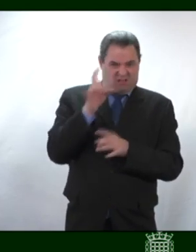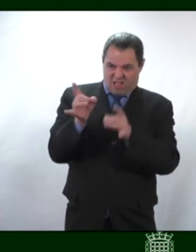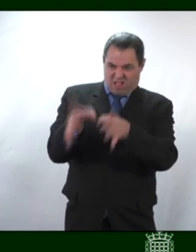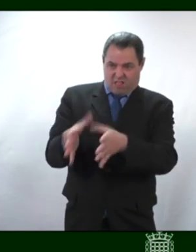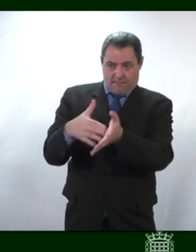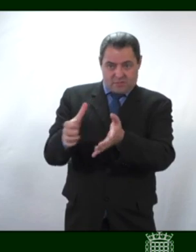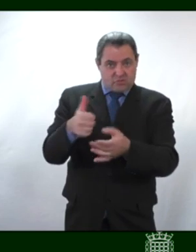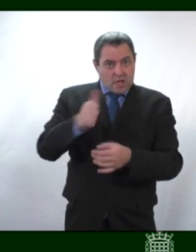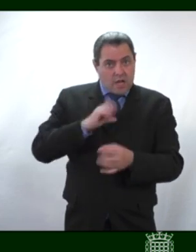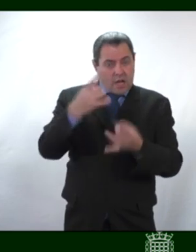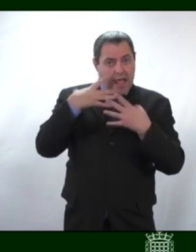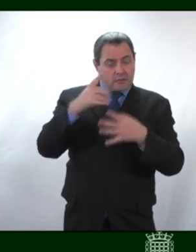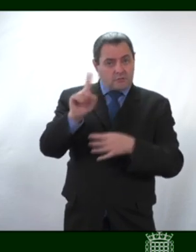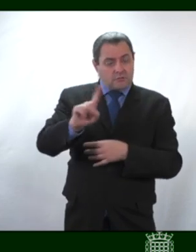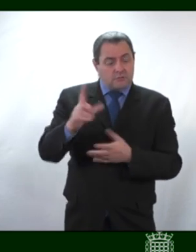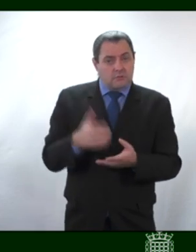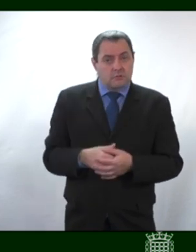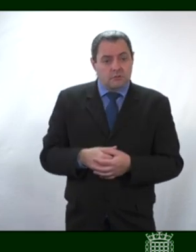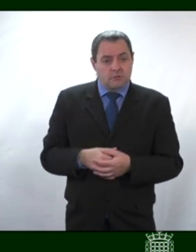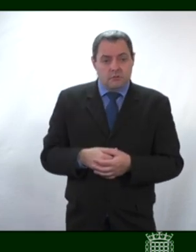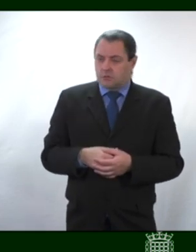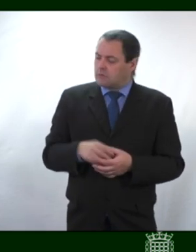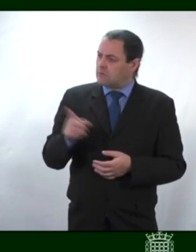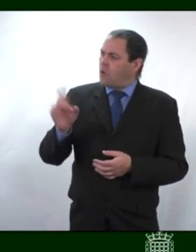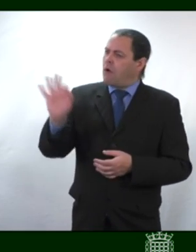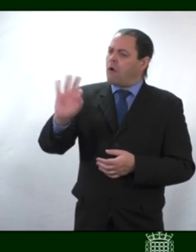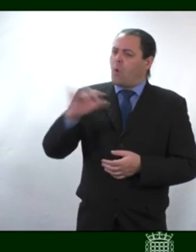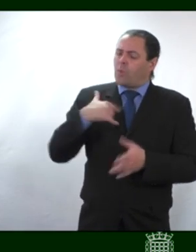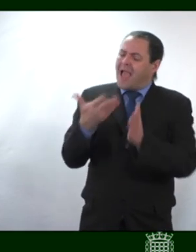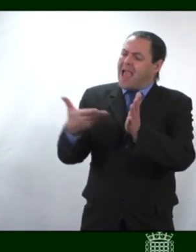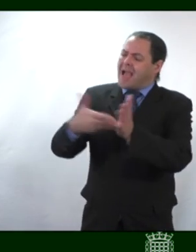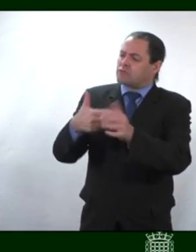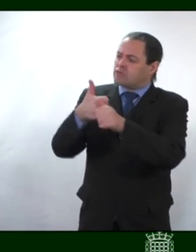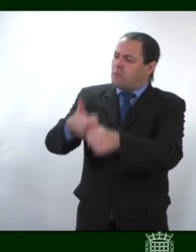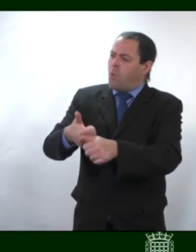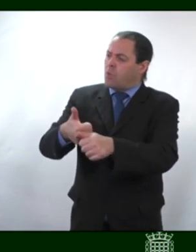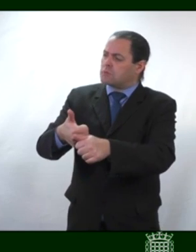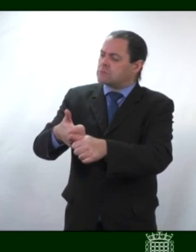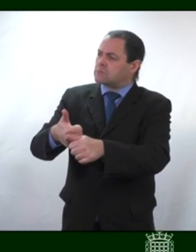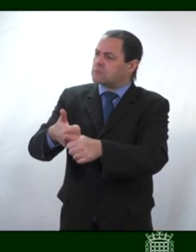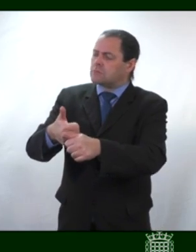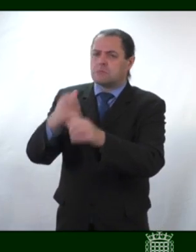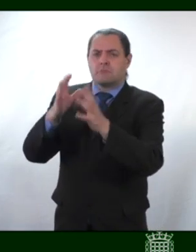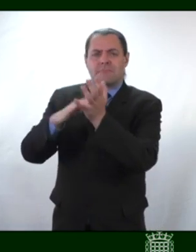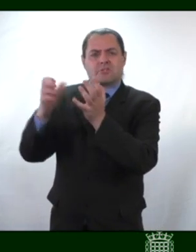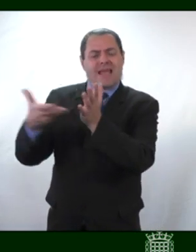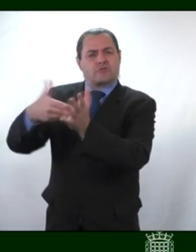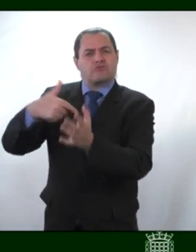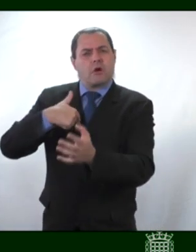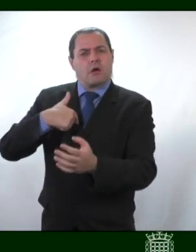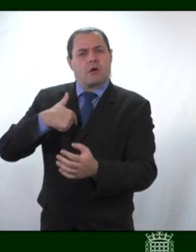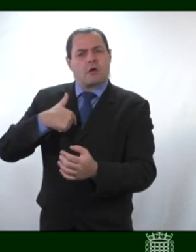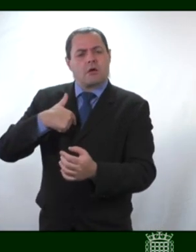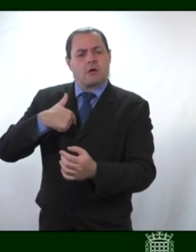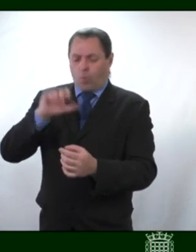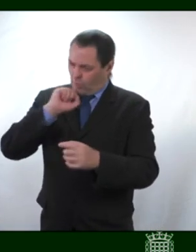next? No, on the contrary, we're putting extra support into Greater Manchester, and we are willing to continue